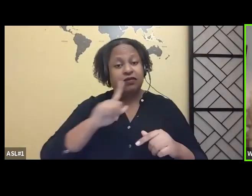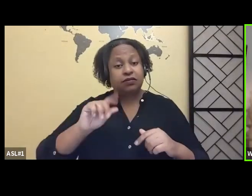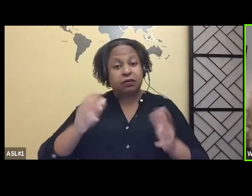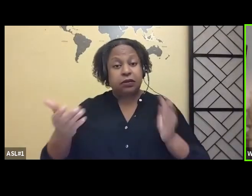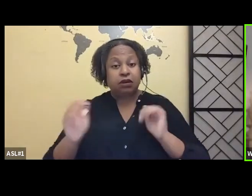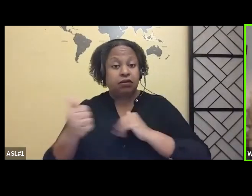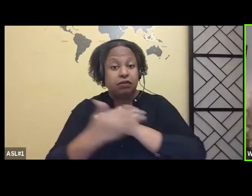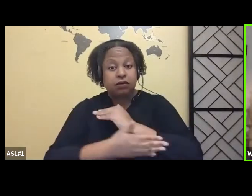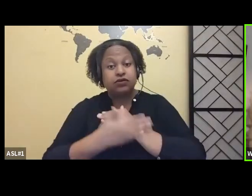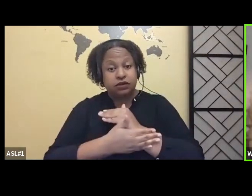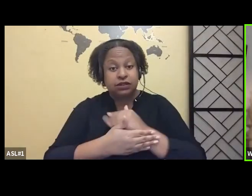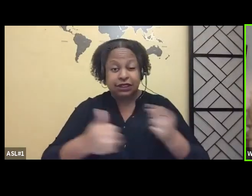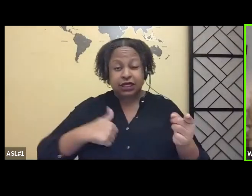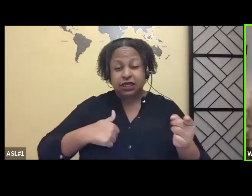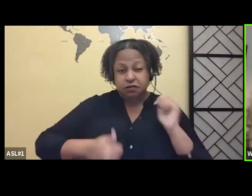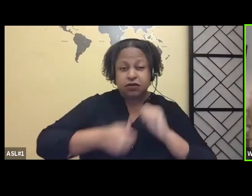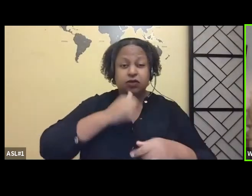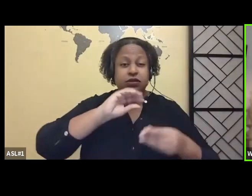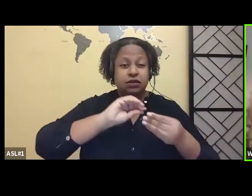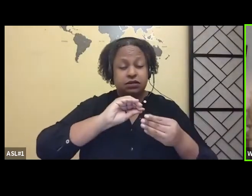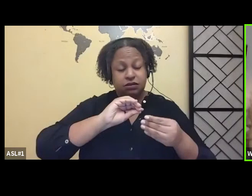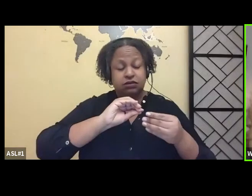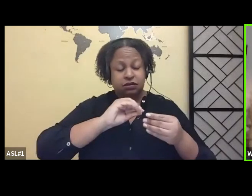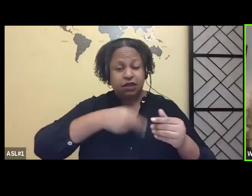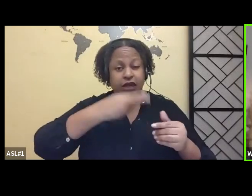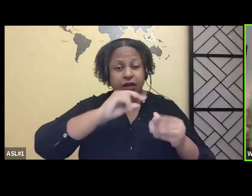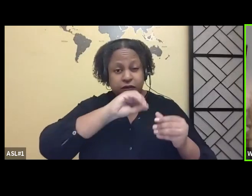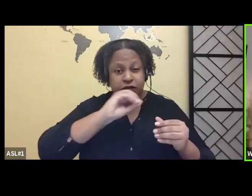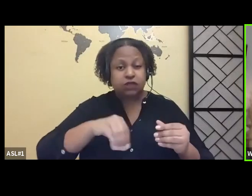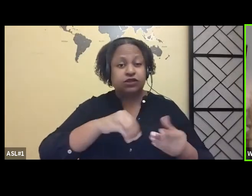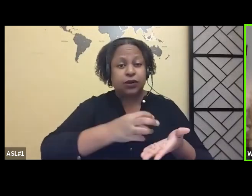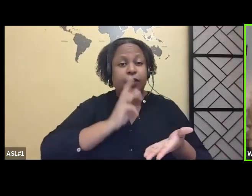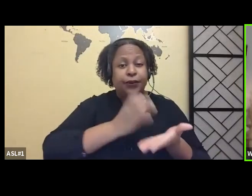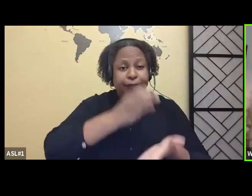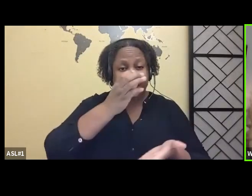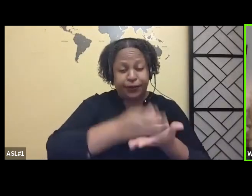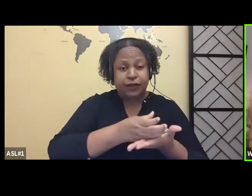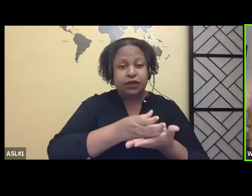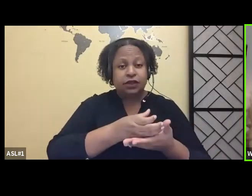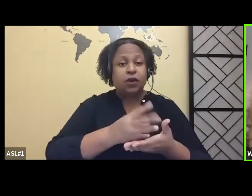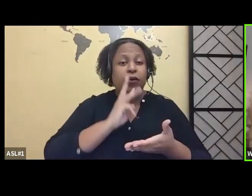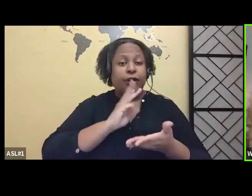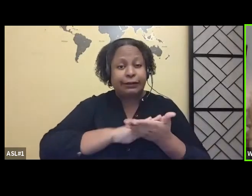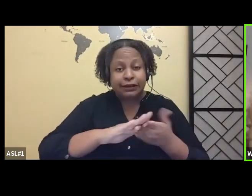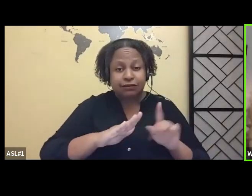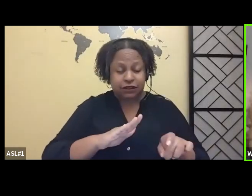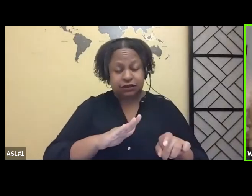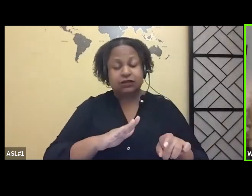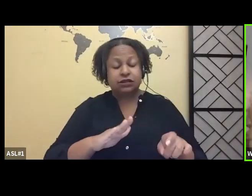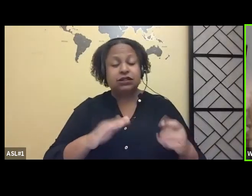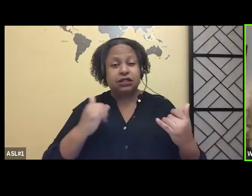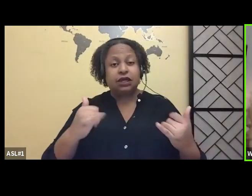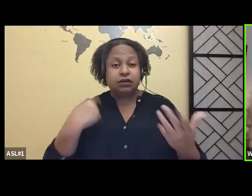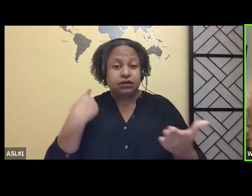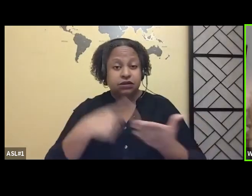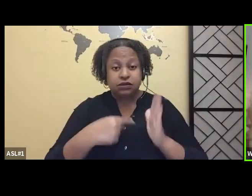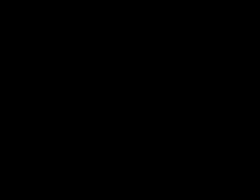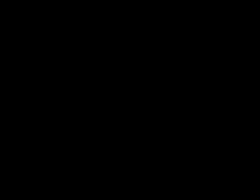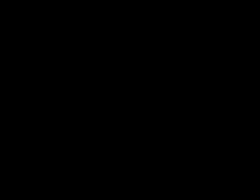little bit about that in the context of some art. Now, give me a minute here. I'm going to share my cool screen with you.